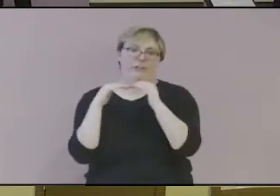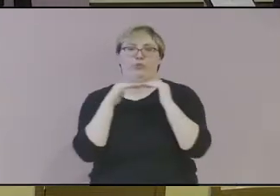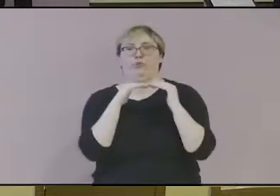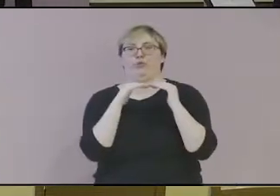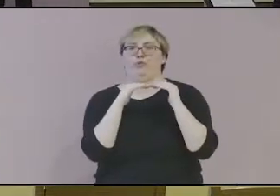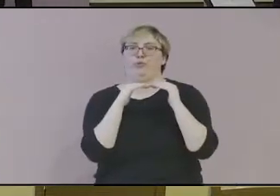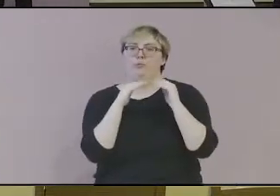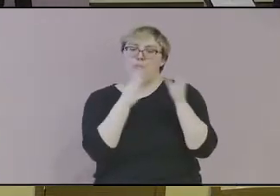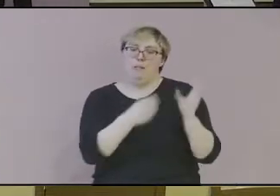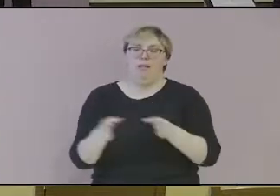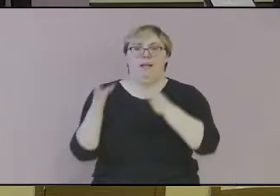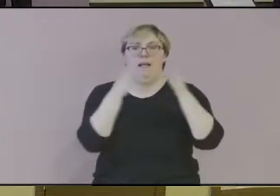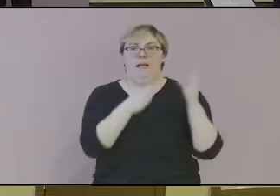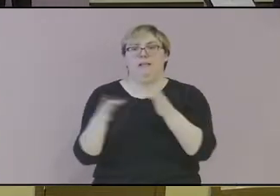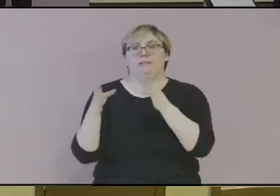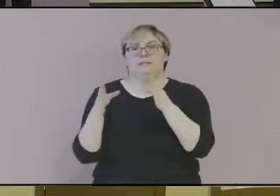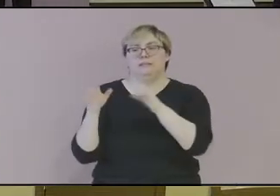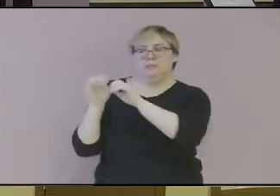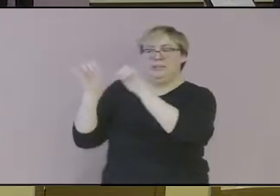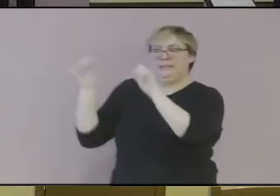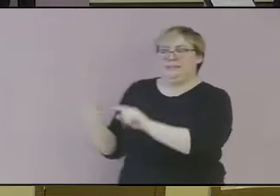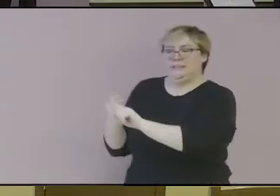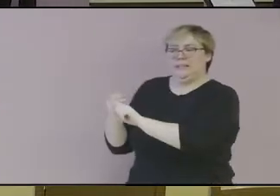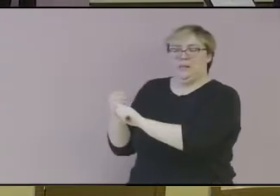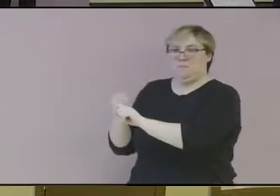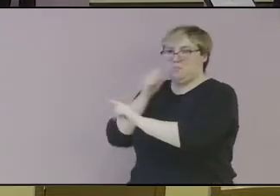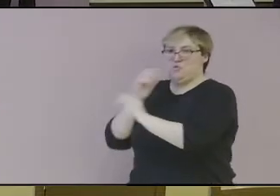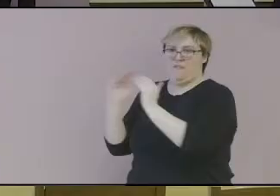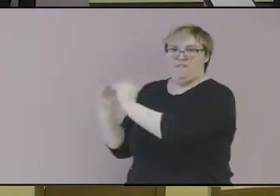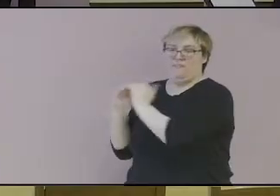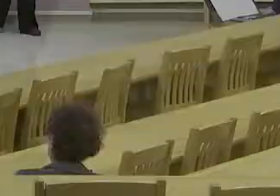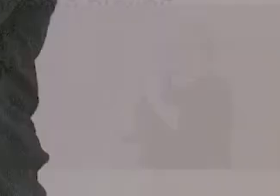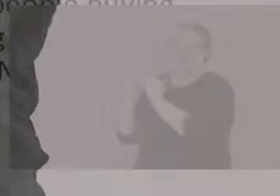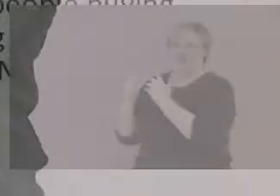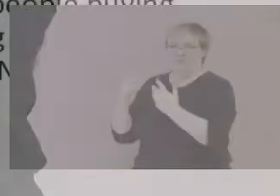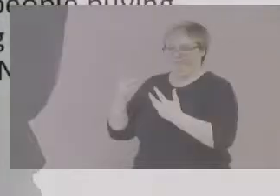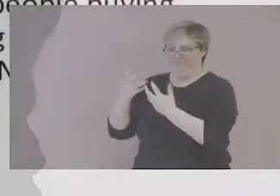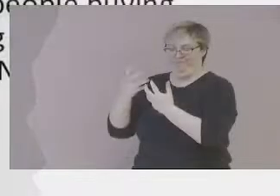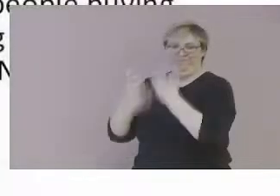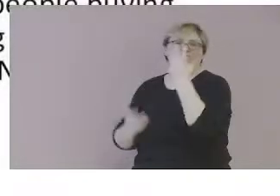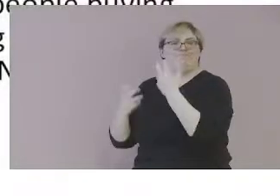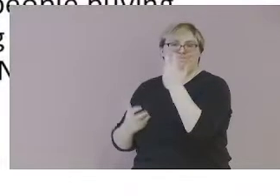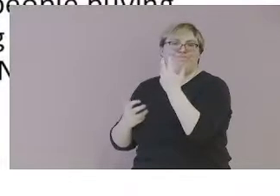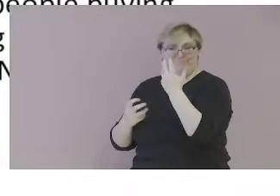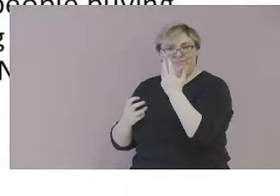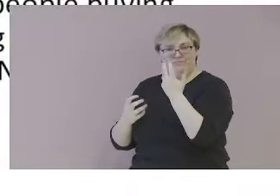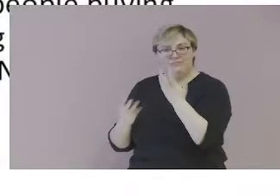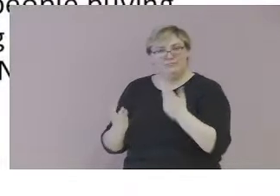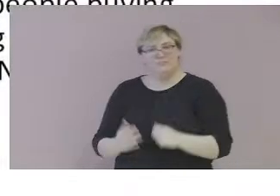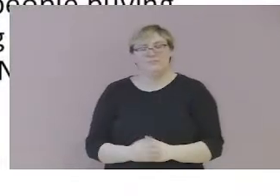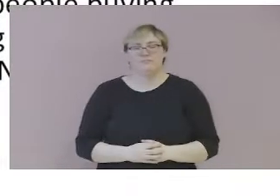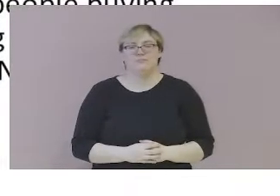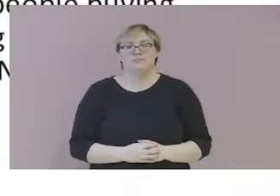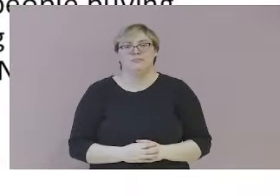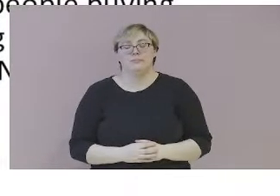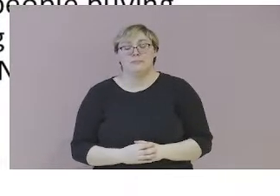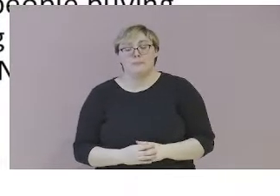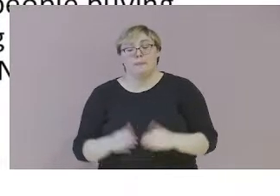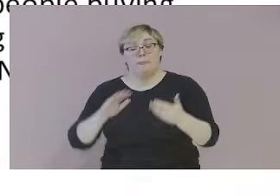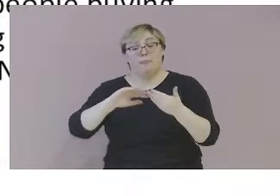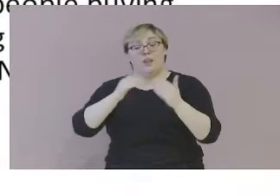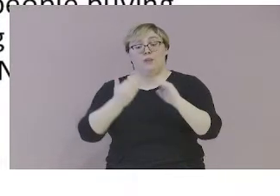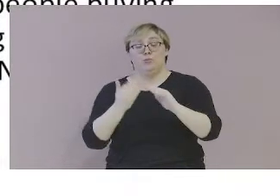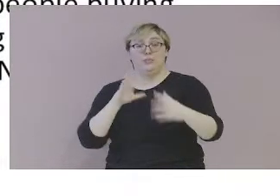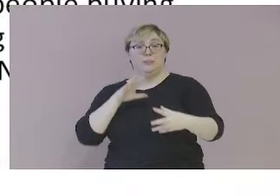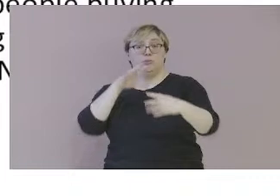unjust system. And I'll read just one more. Community participation doesn't always increase justice